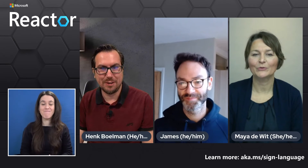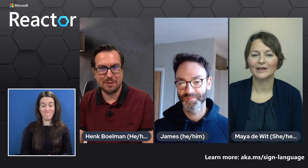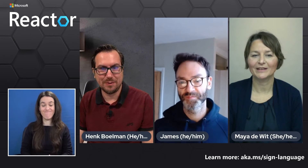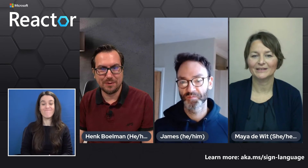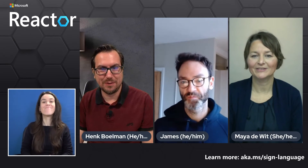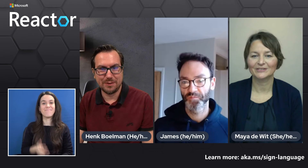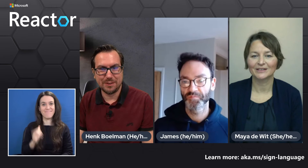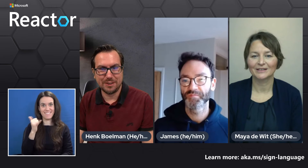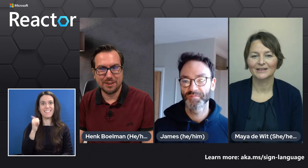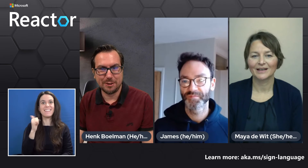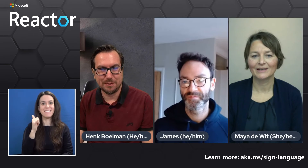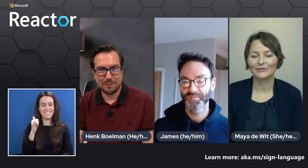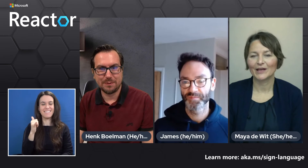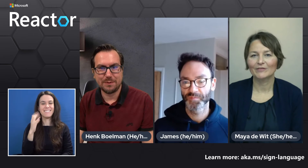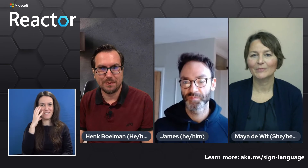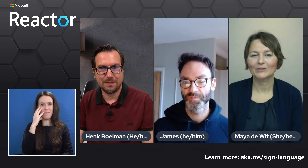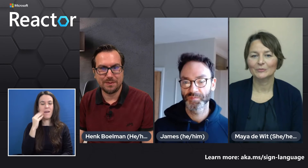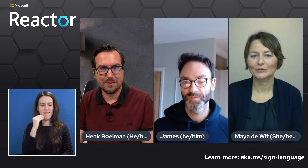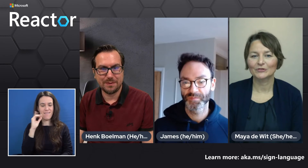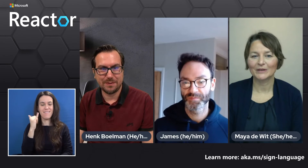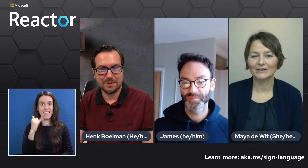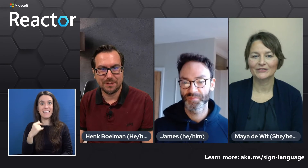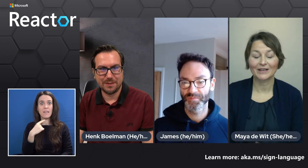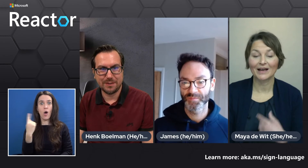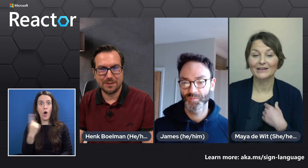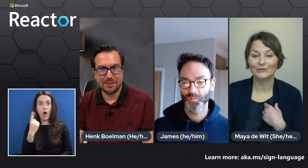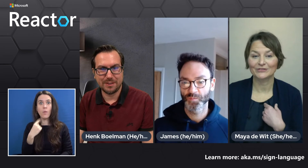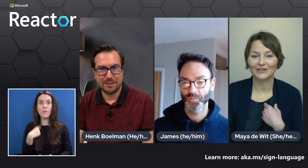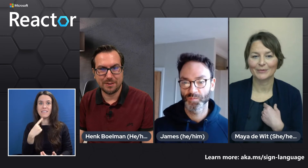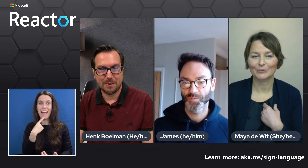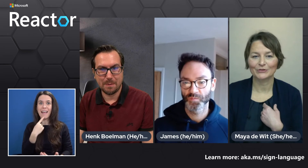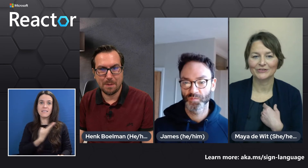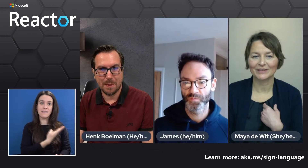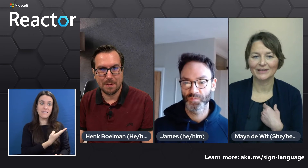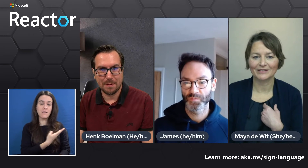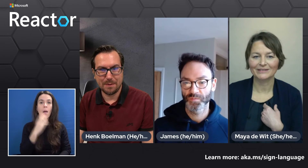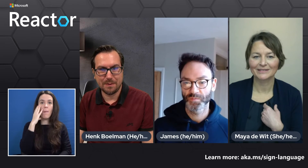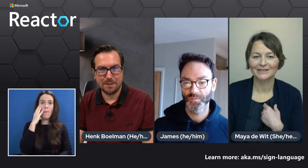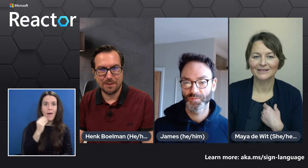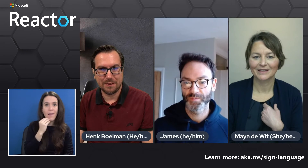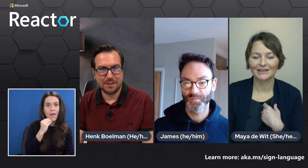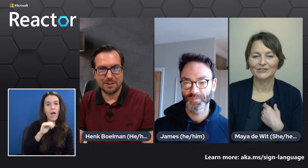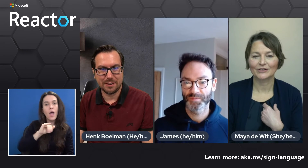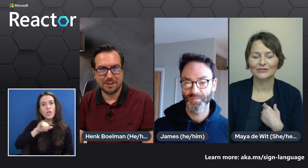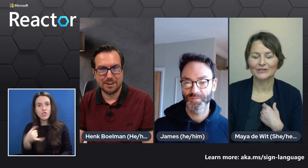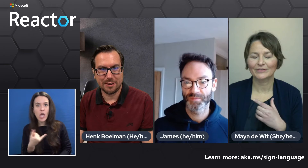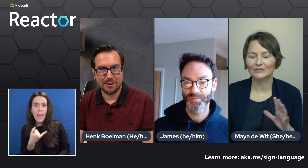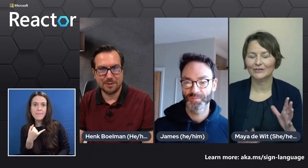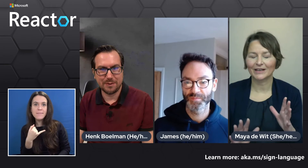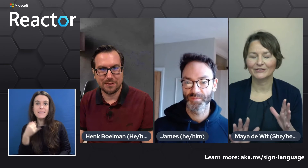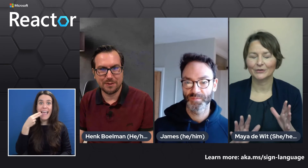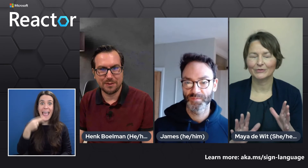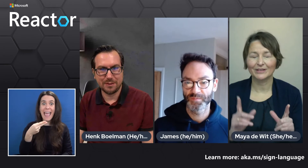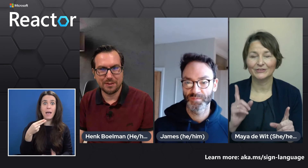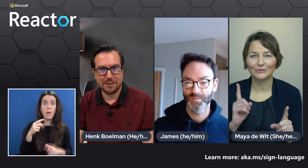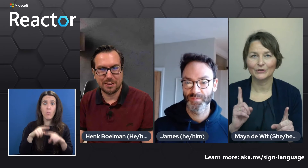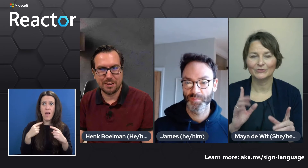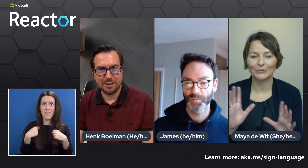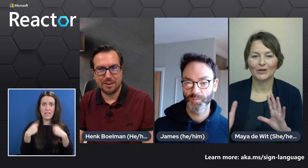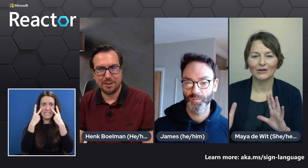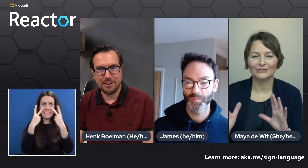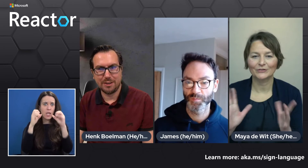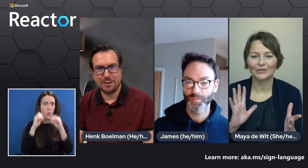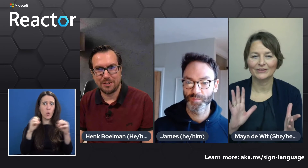or who that is. And if you have multiple speakers and I don't see that person either, it's also difficult. Okay, so this